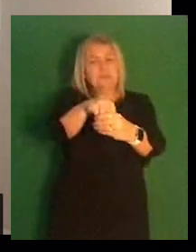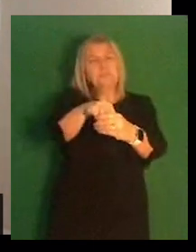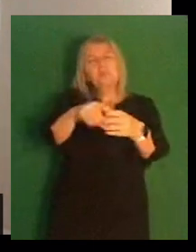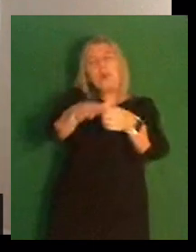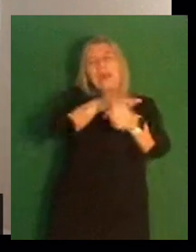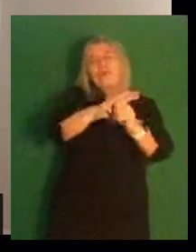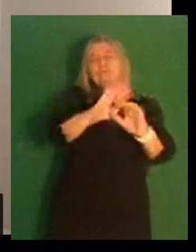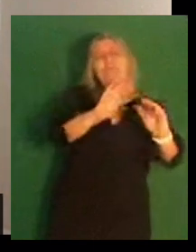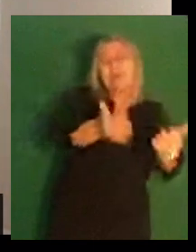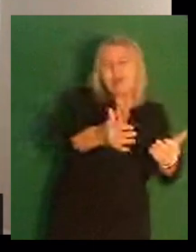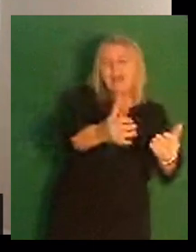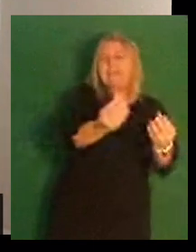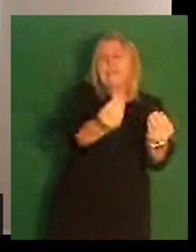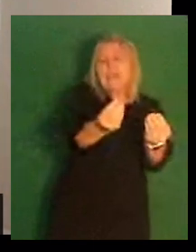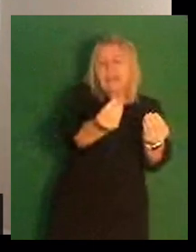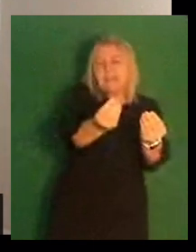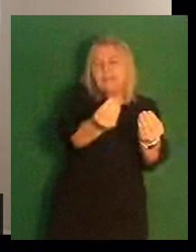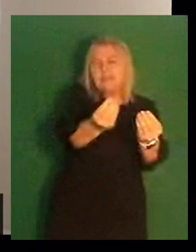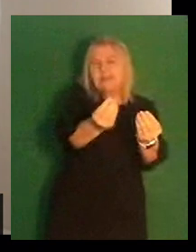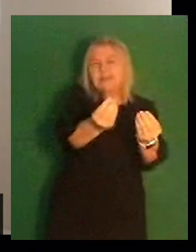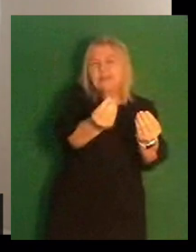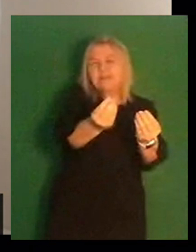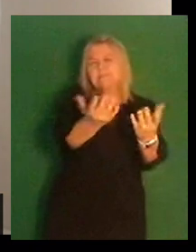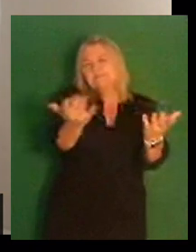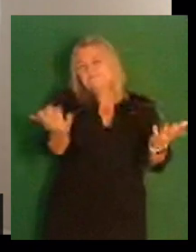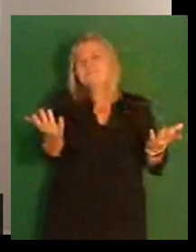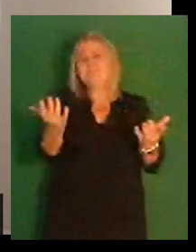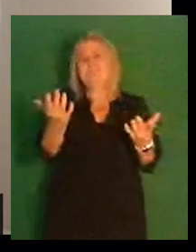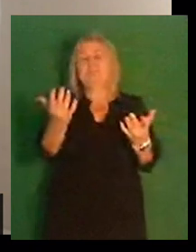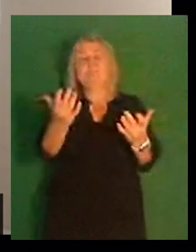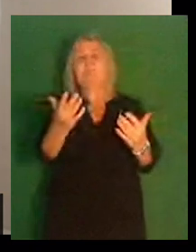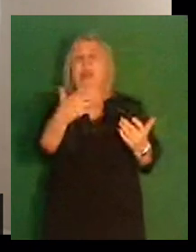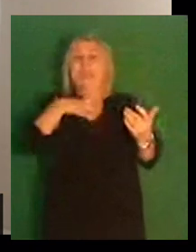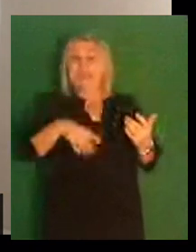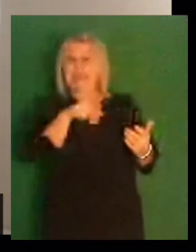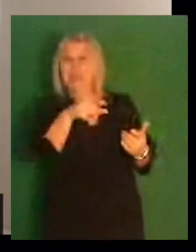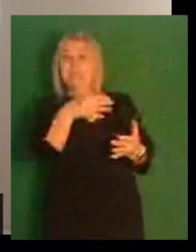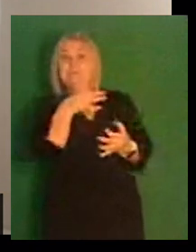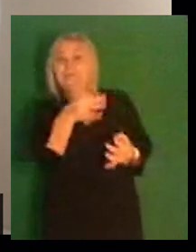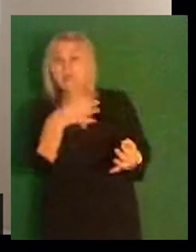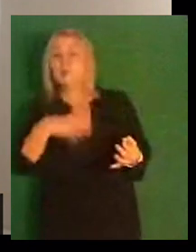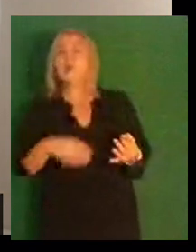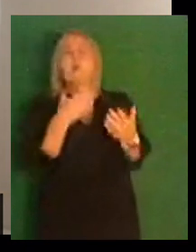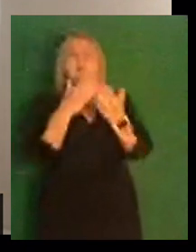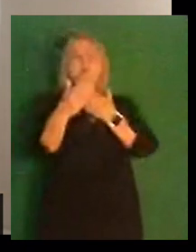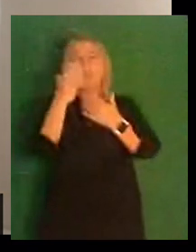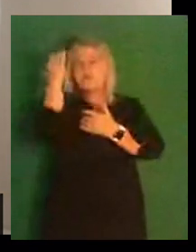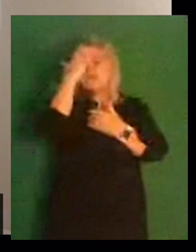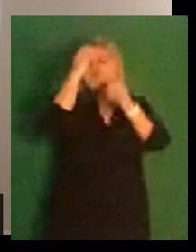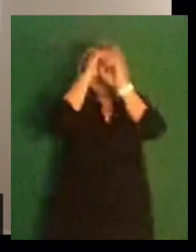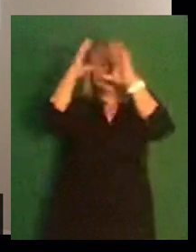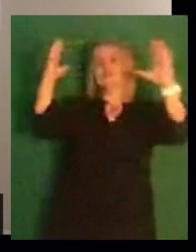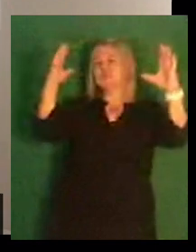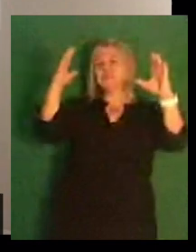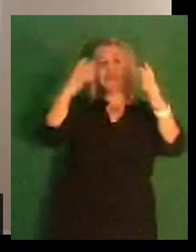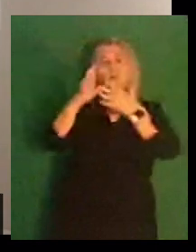present, where there really is appetite and need for more imagination and more connection with